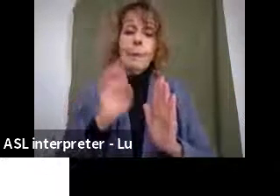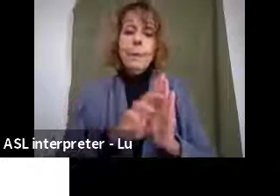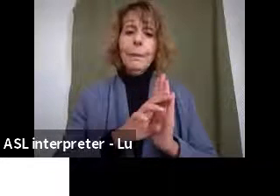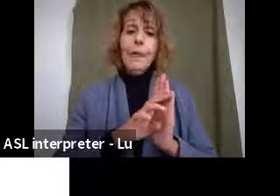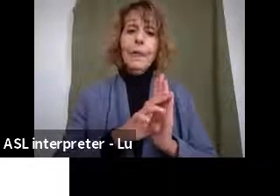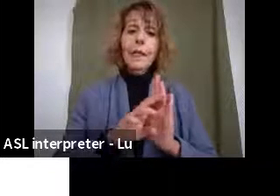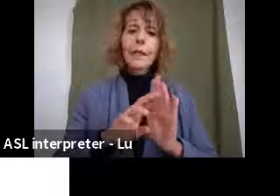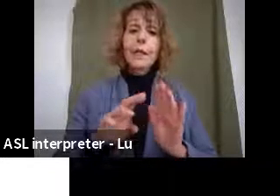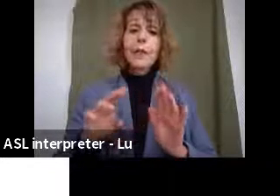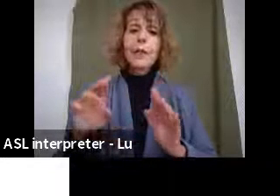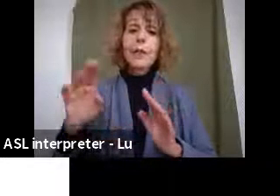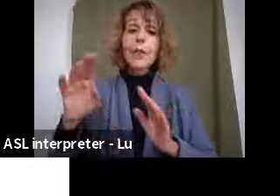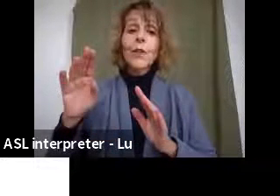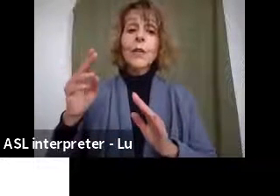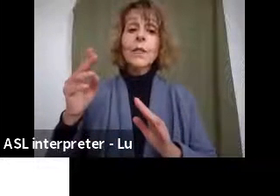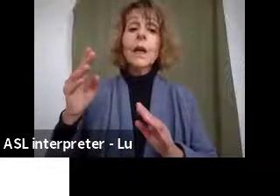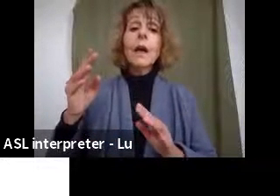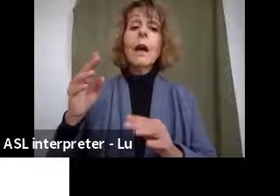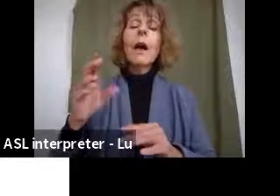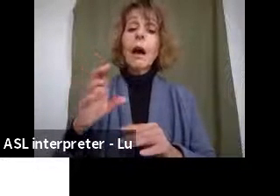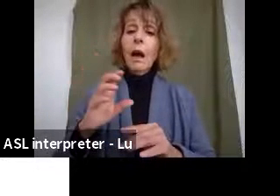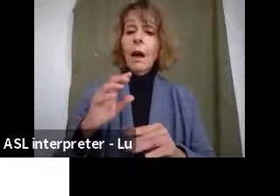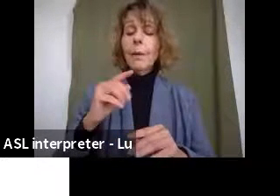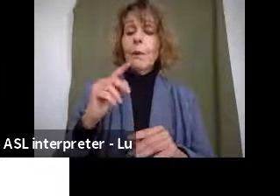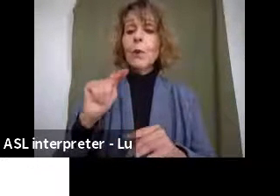the screen as well.